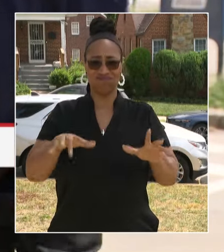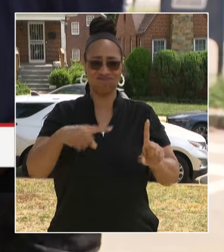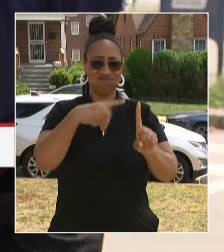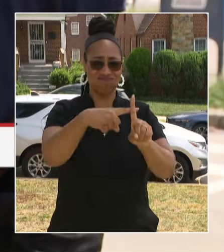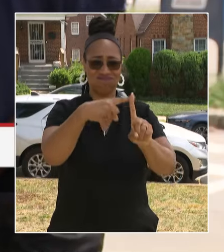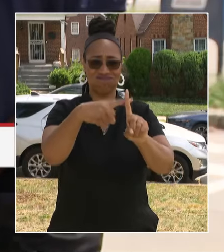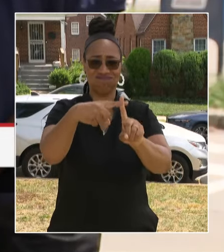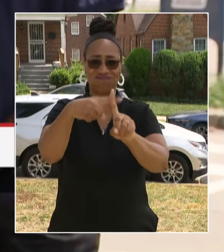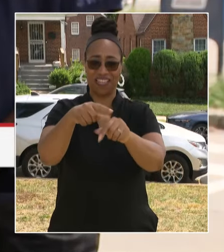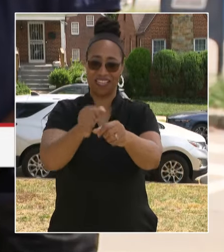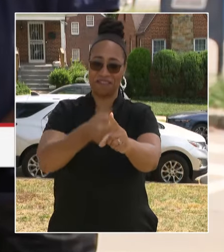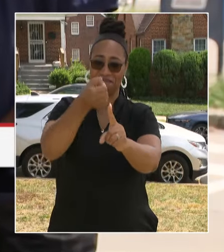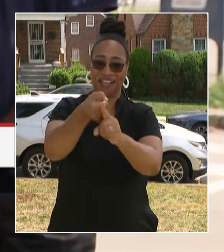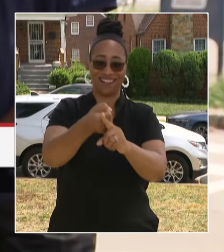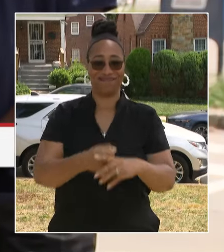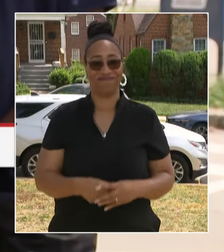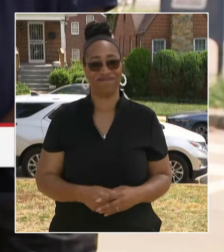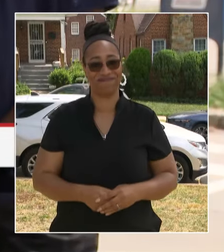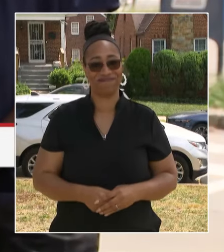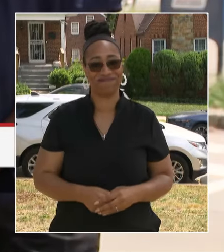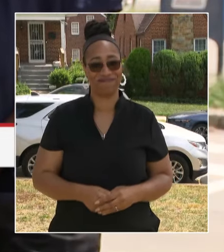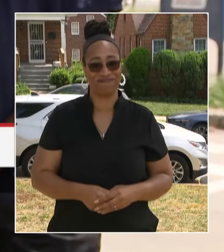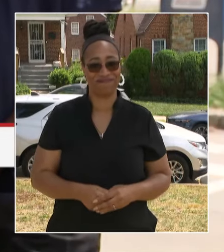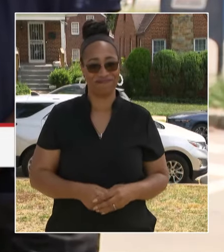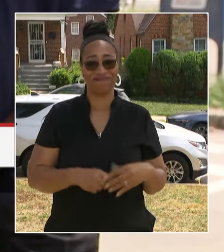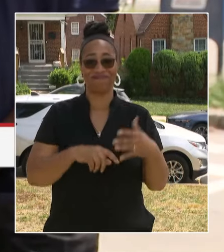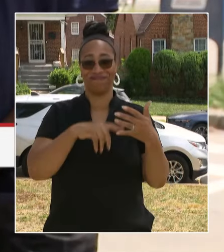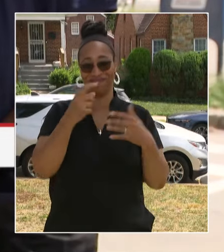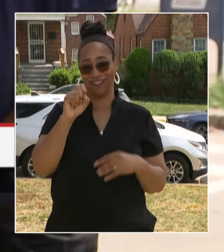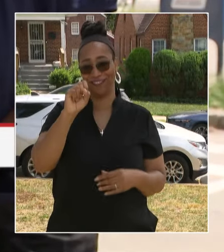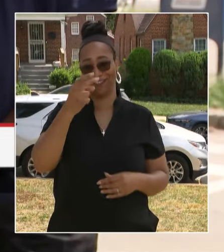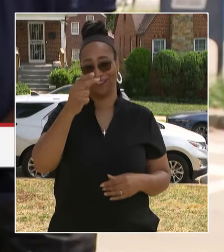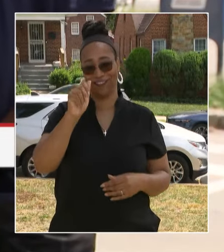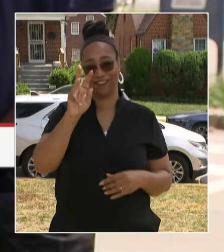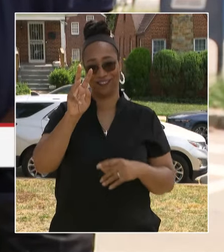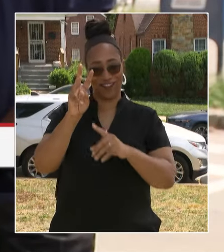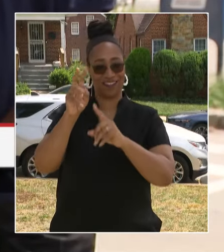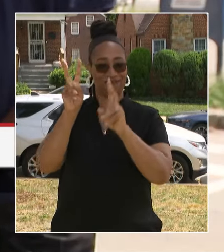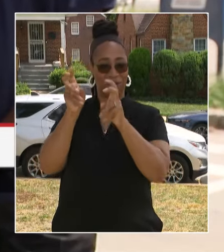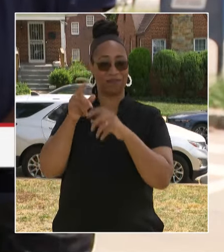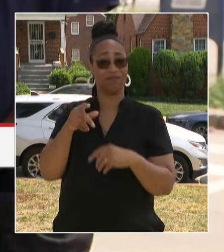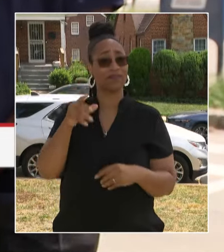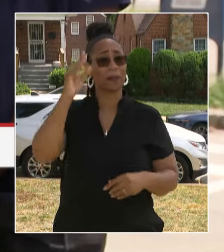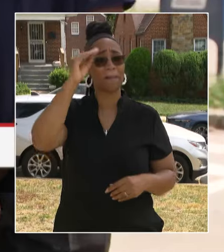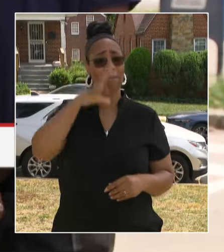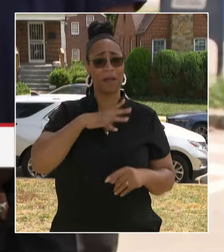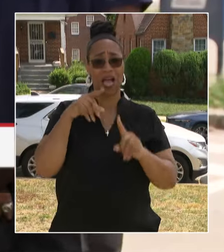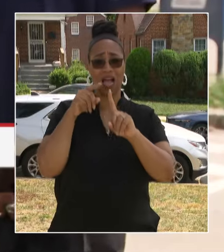Shaw, a gentleman is one who puts more into the world than he takes out.